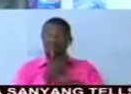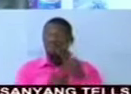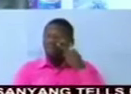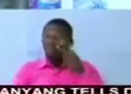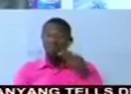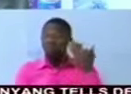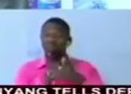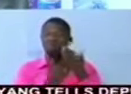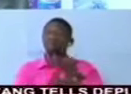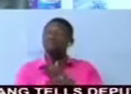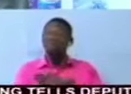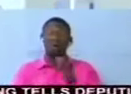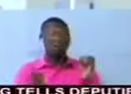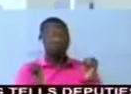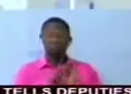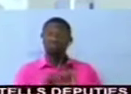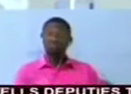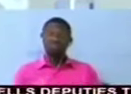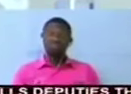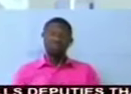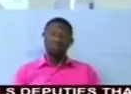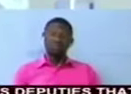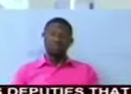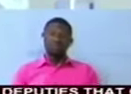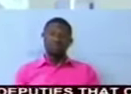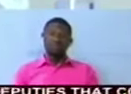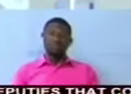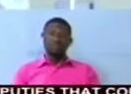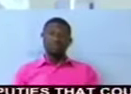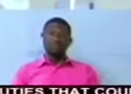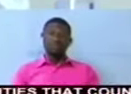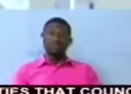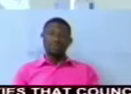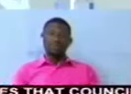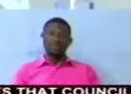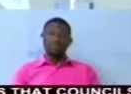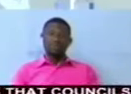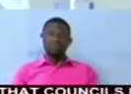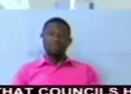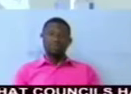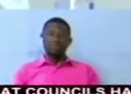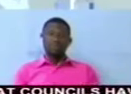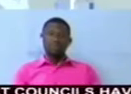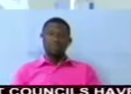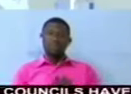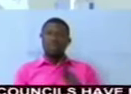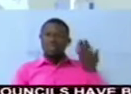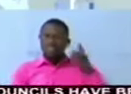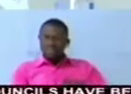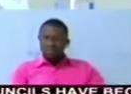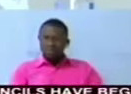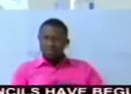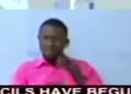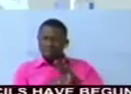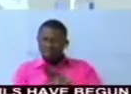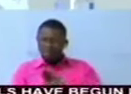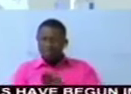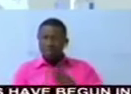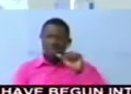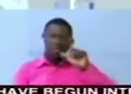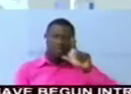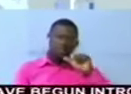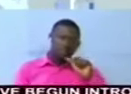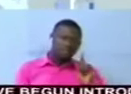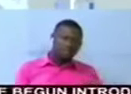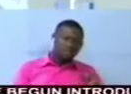Waaw. At what stage was this? Was it before Alhaji Moore told you that here you